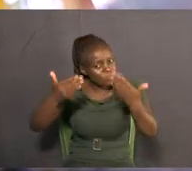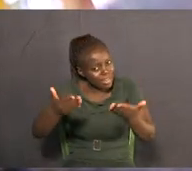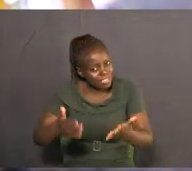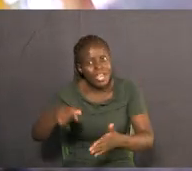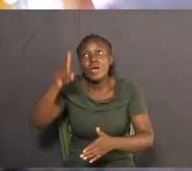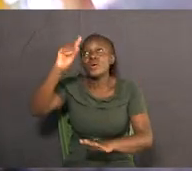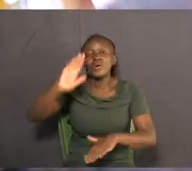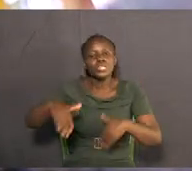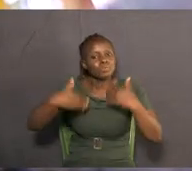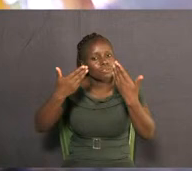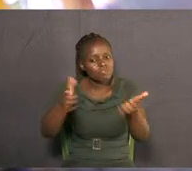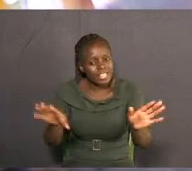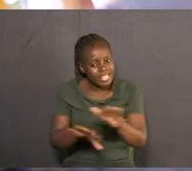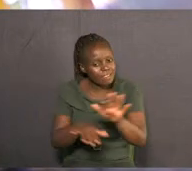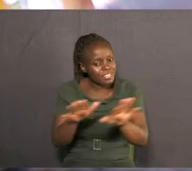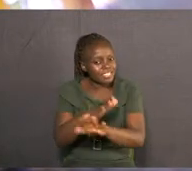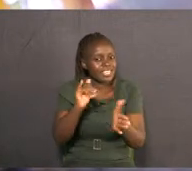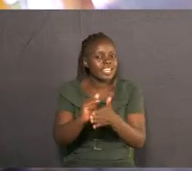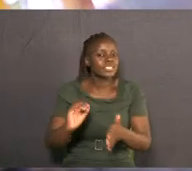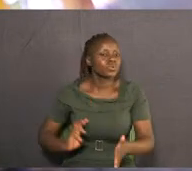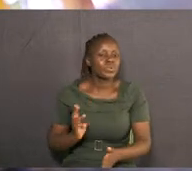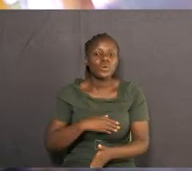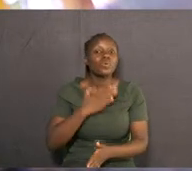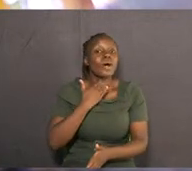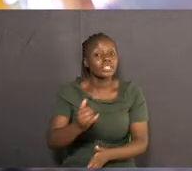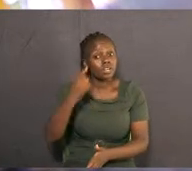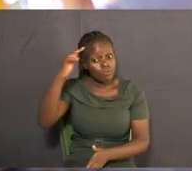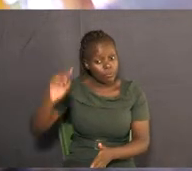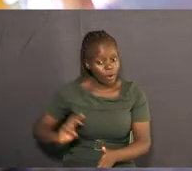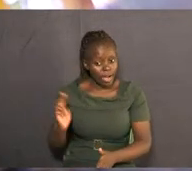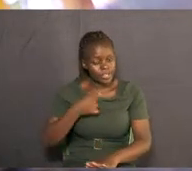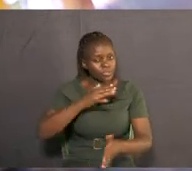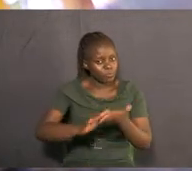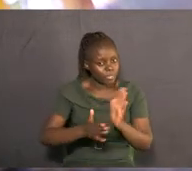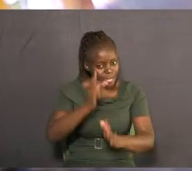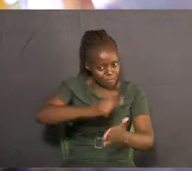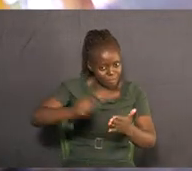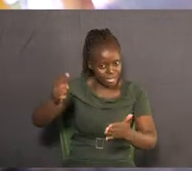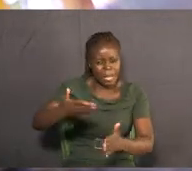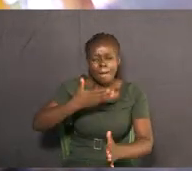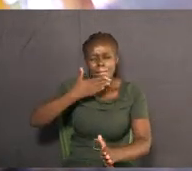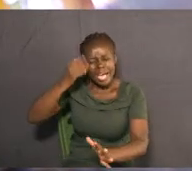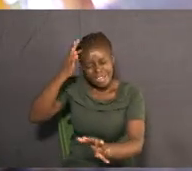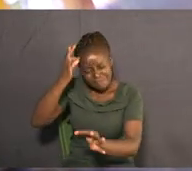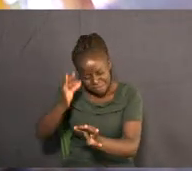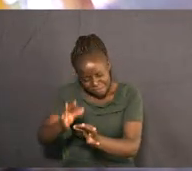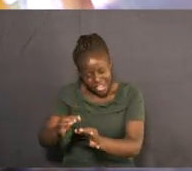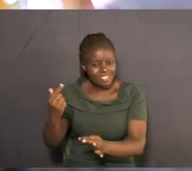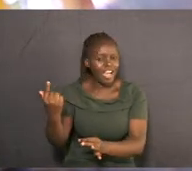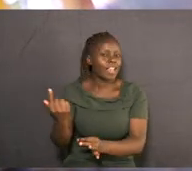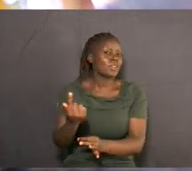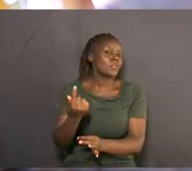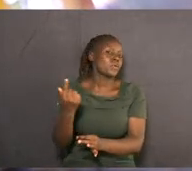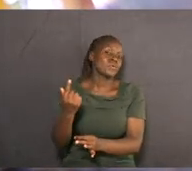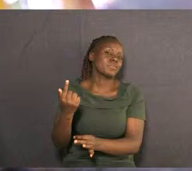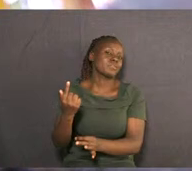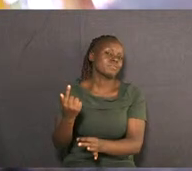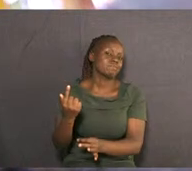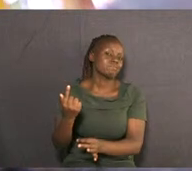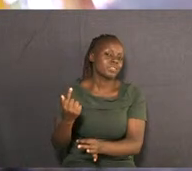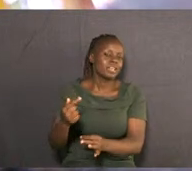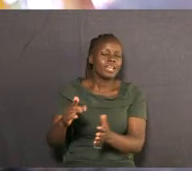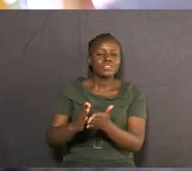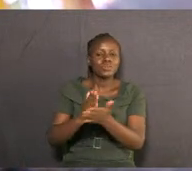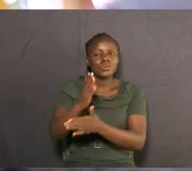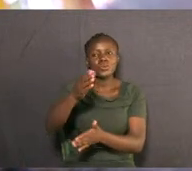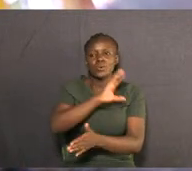who provides what we need for us to be right with him. It is by faith alone in Christ's birth, work, death, and